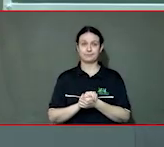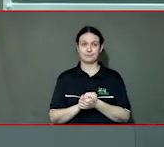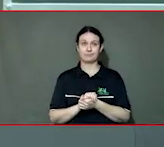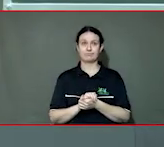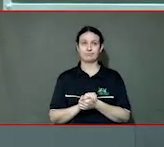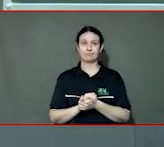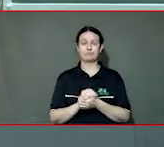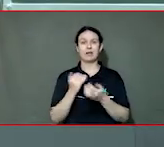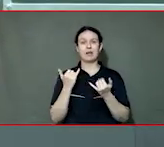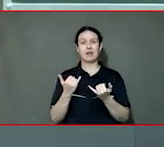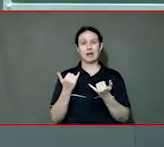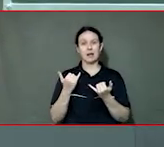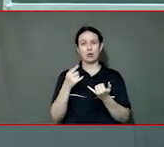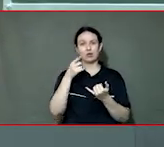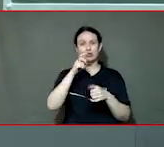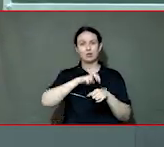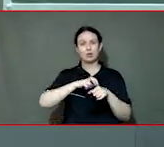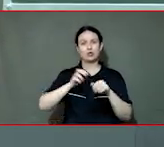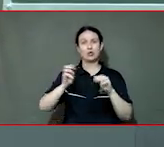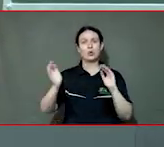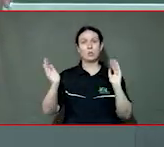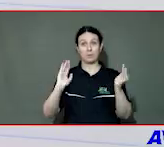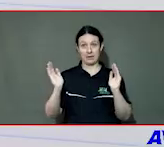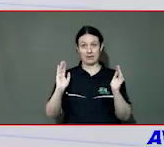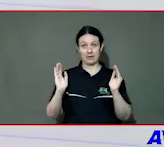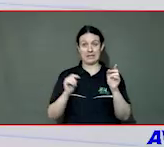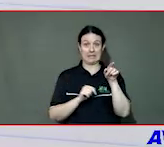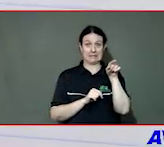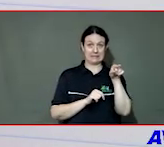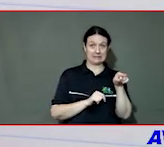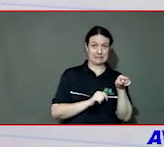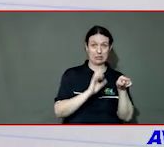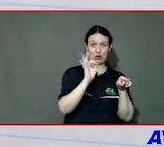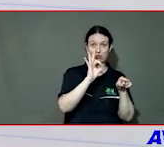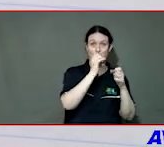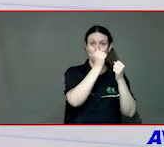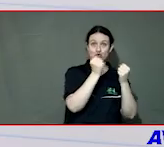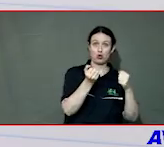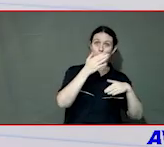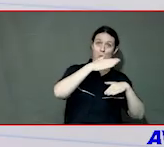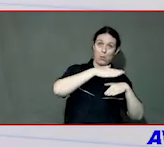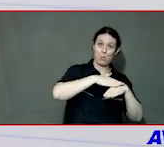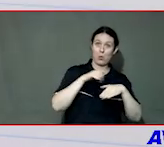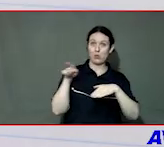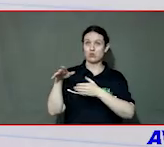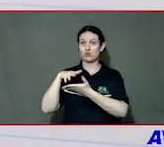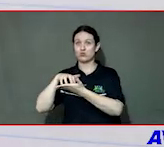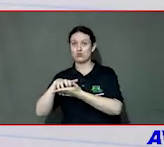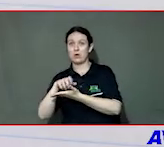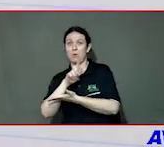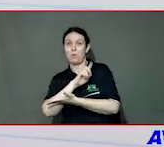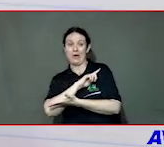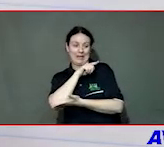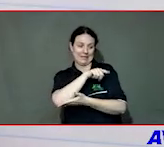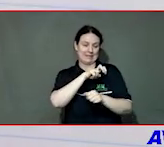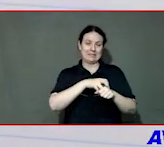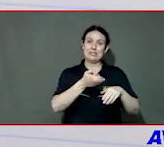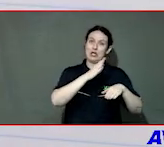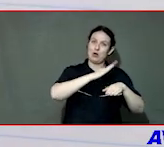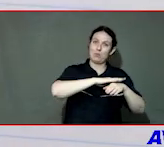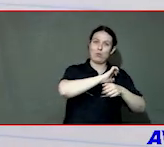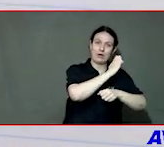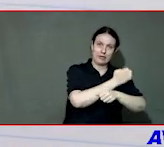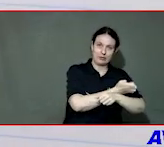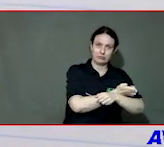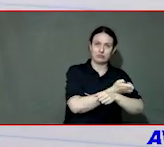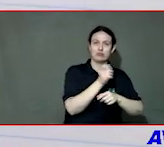So now you must make a comparison. This force is stronger than this one, more energy is needed. So you're